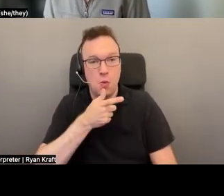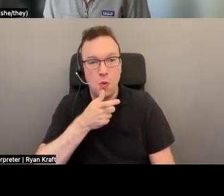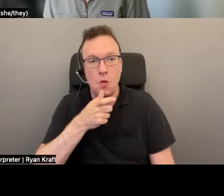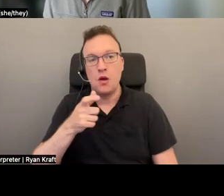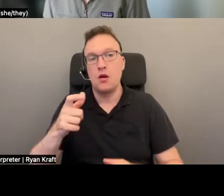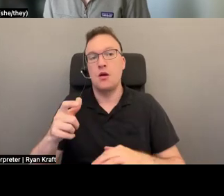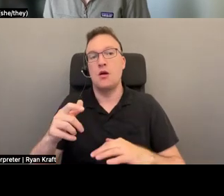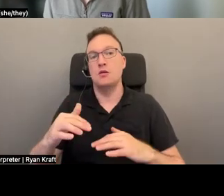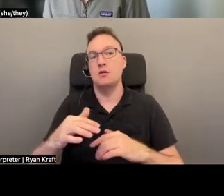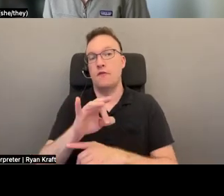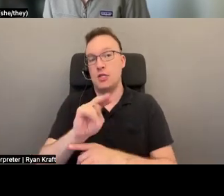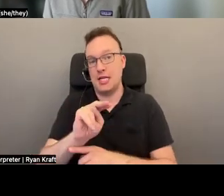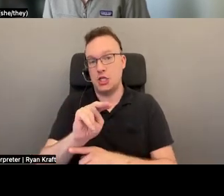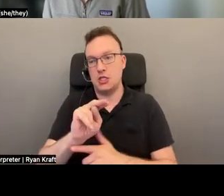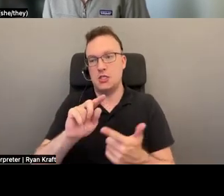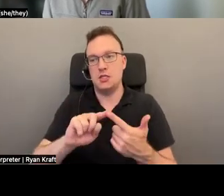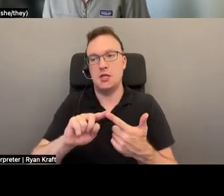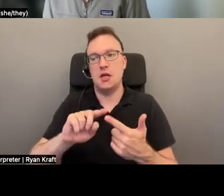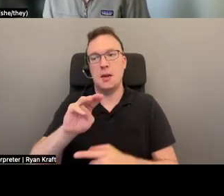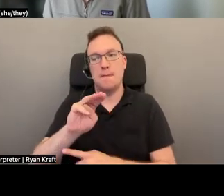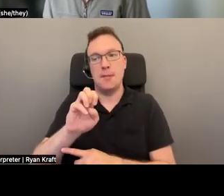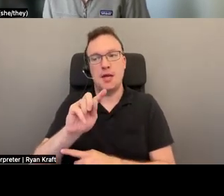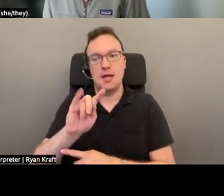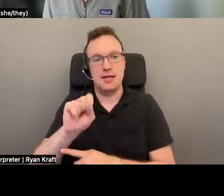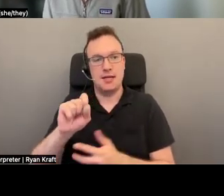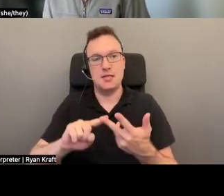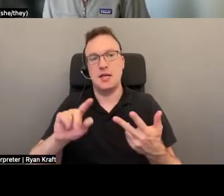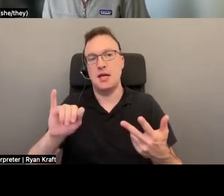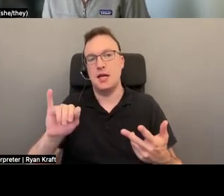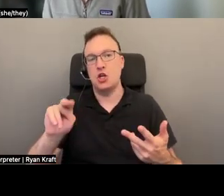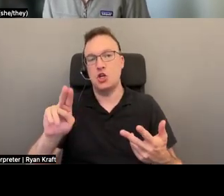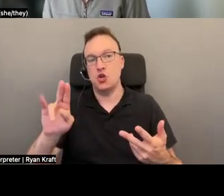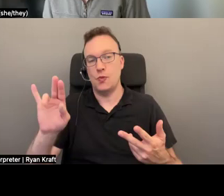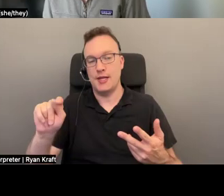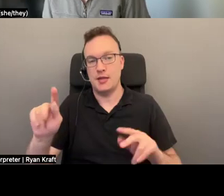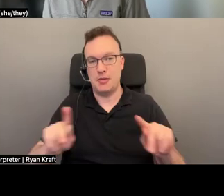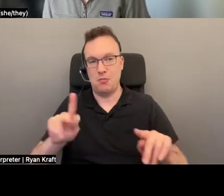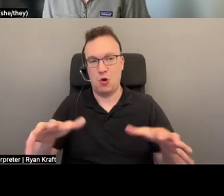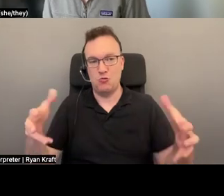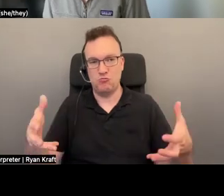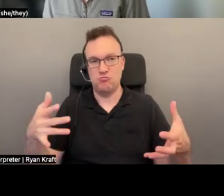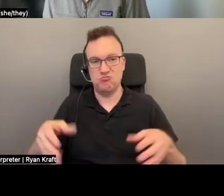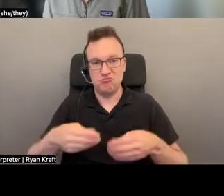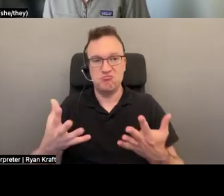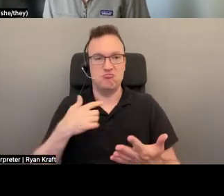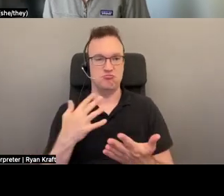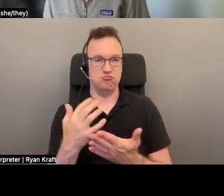First Nations, Métis, and Indigenous persons,